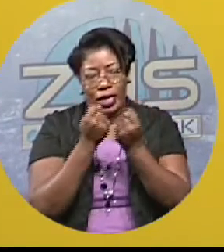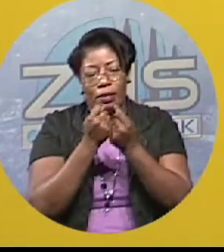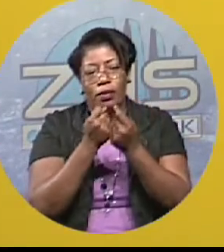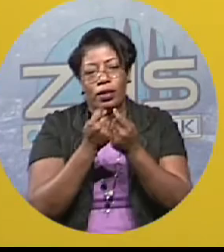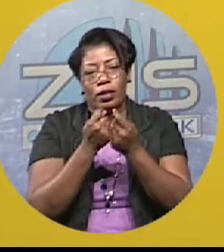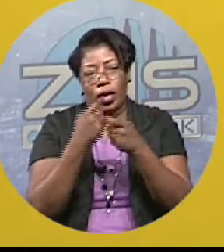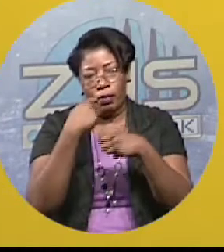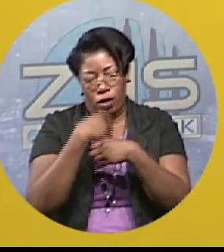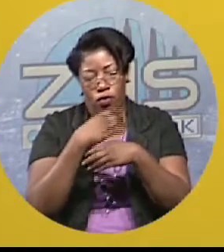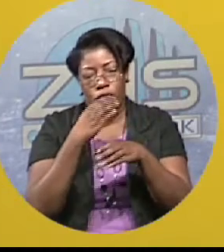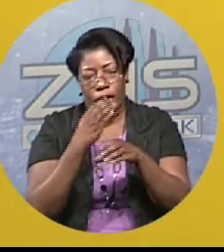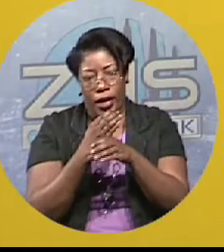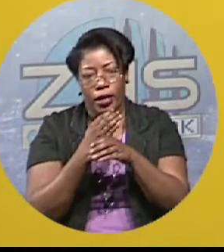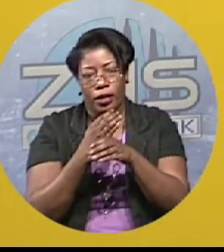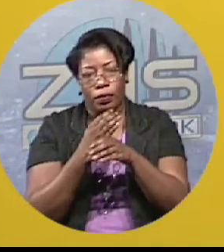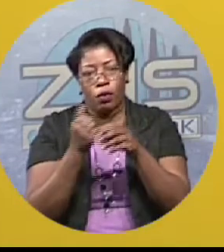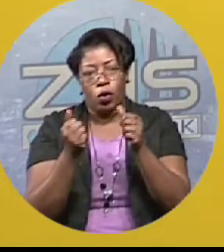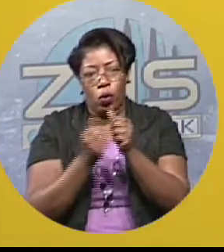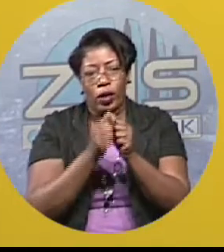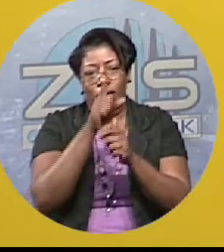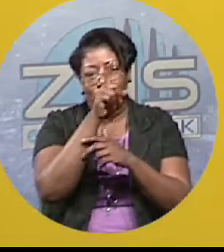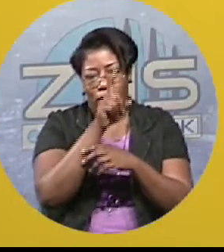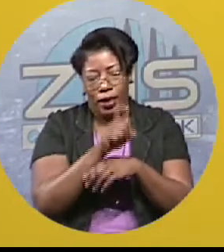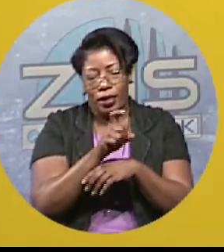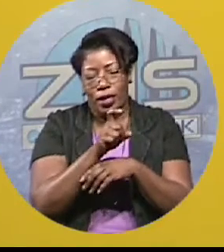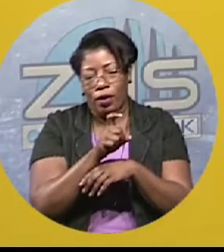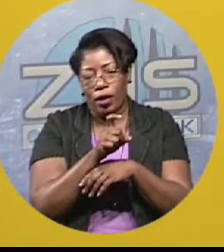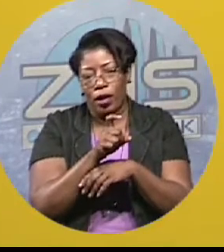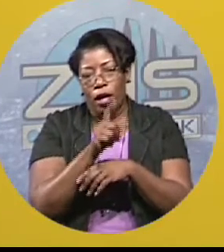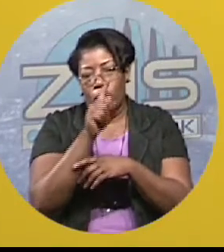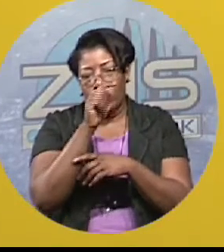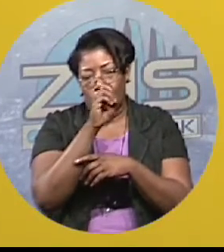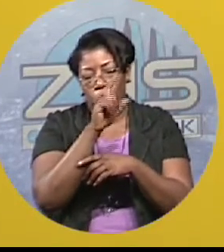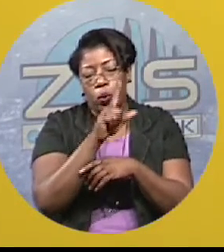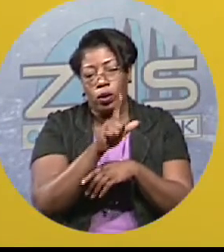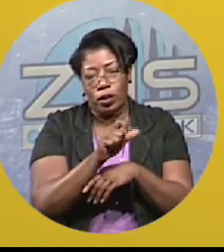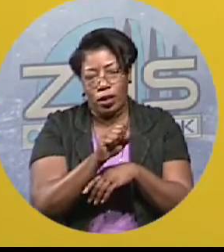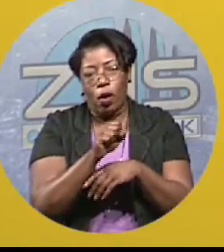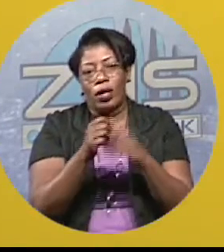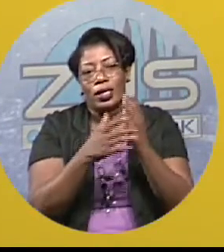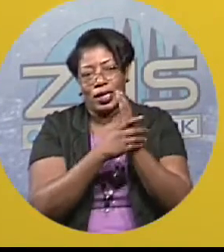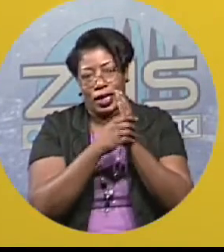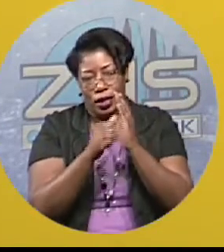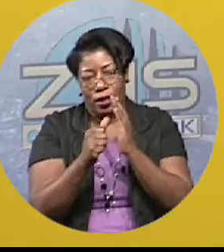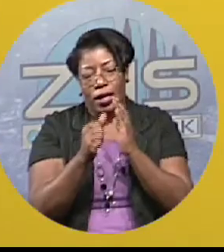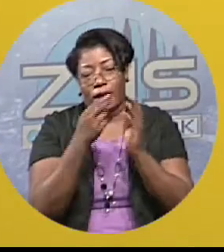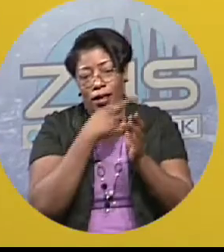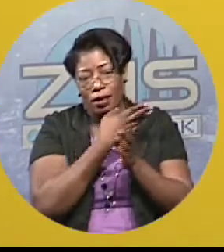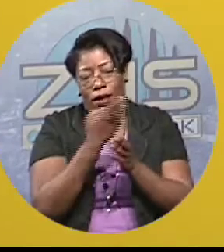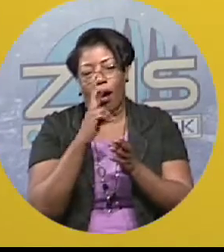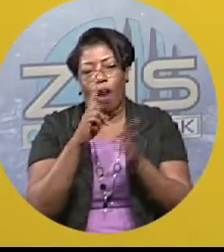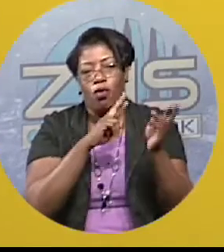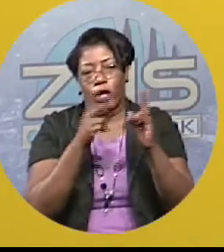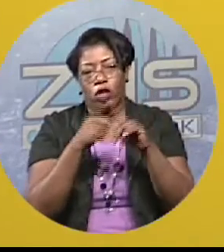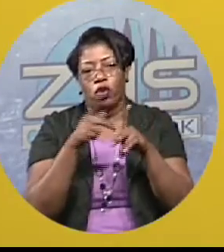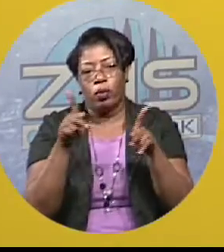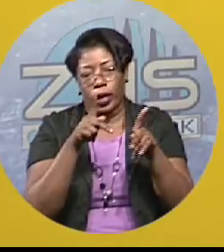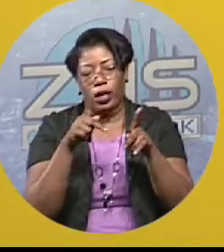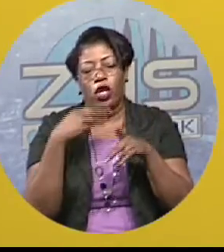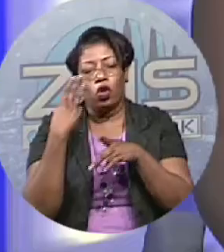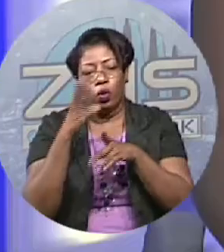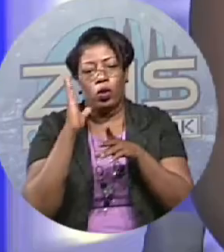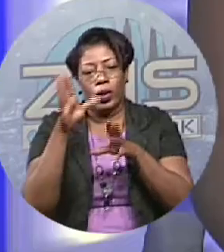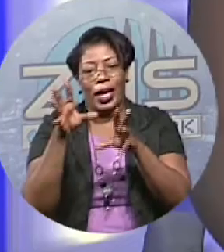formulated with the necessary tools, the necessary skills, and they're prepared to play. The CAFL is prepared to accept